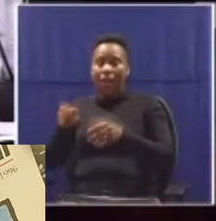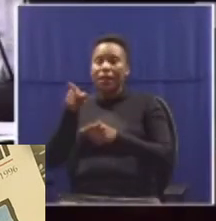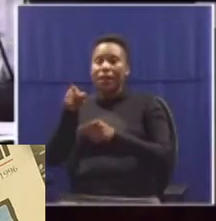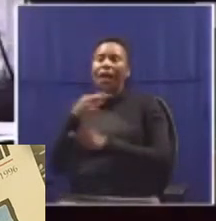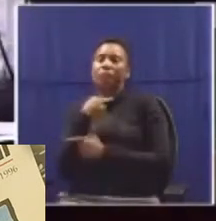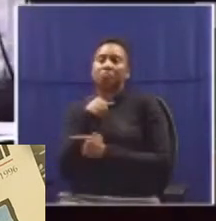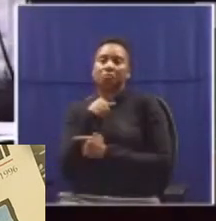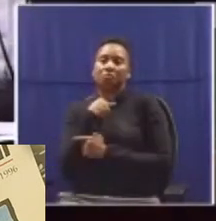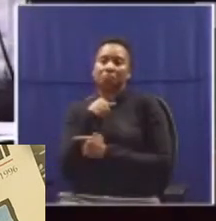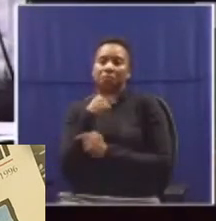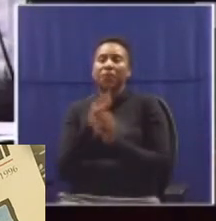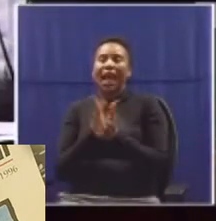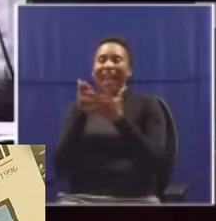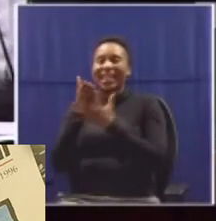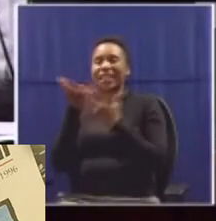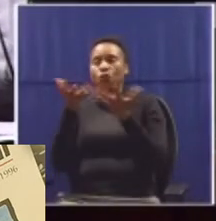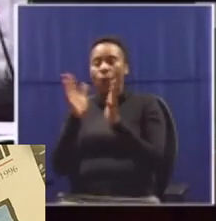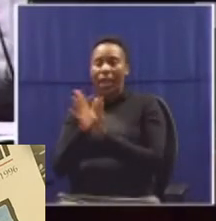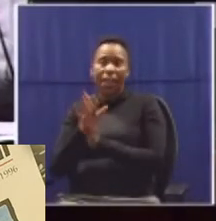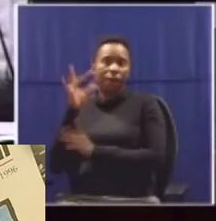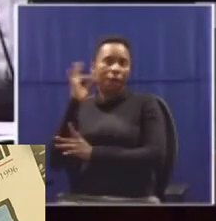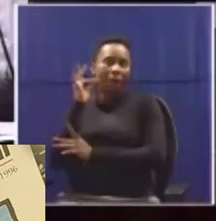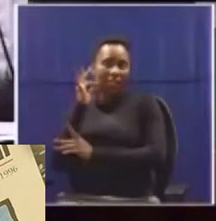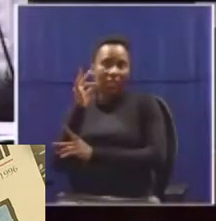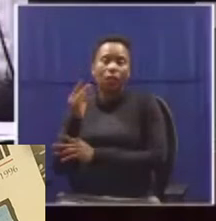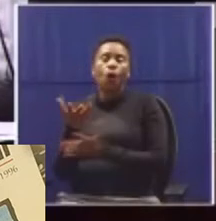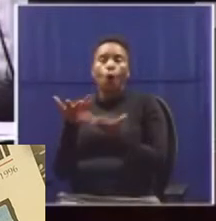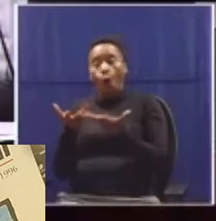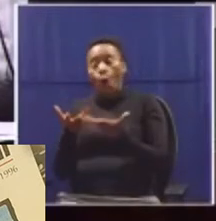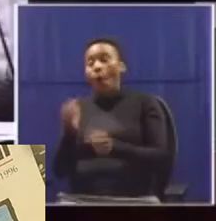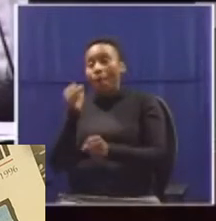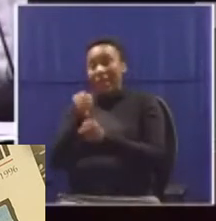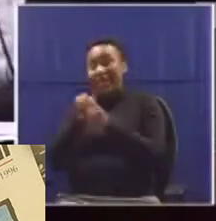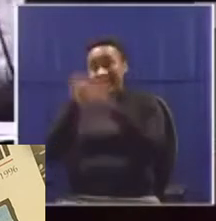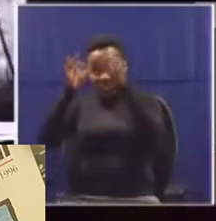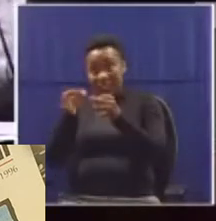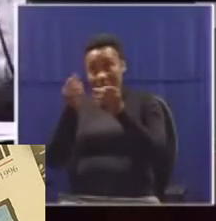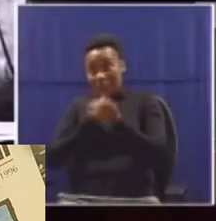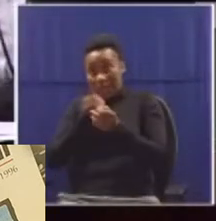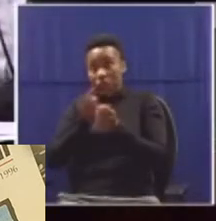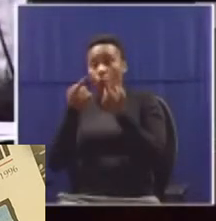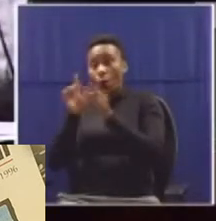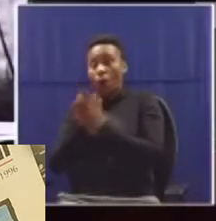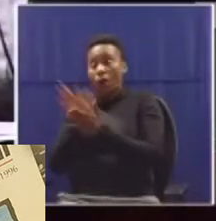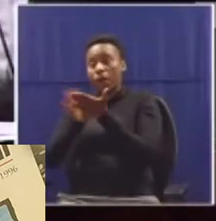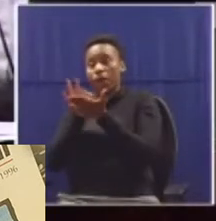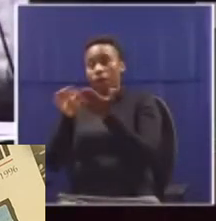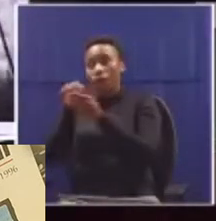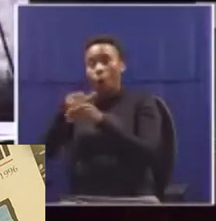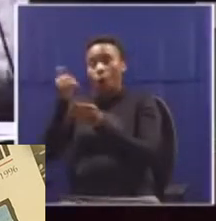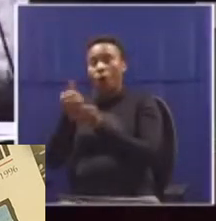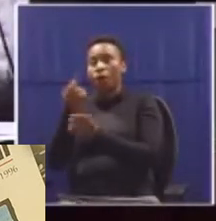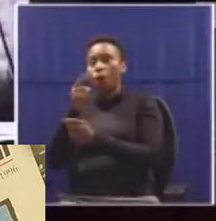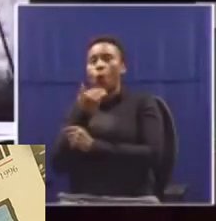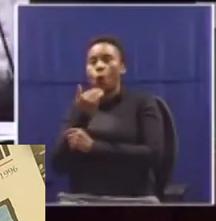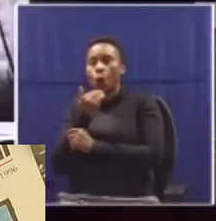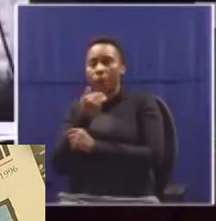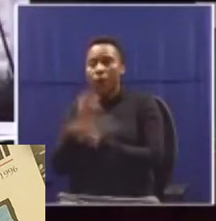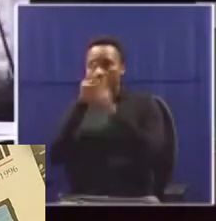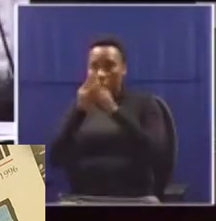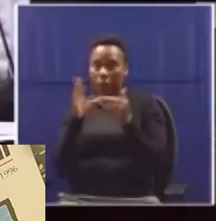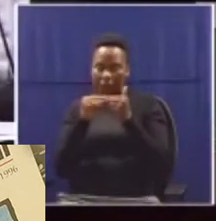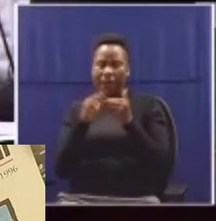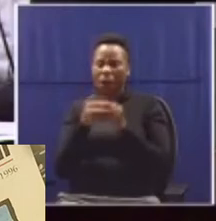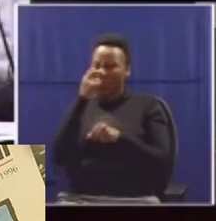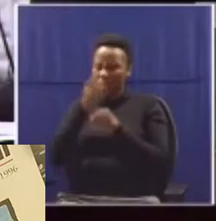restricts their access to information needed to make decisions on who to vote for honorable members let us be